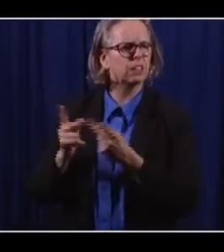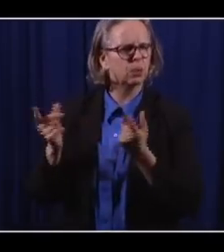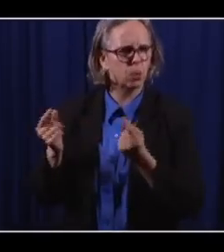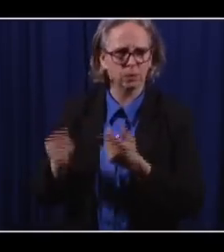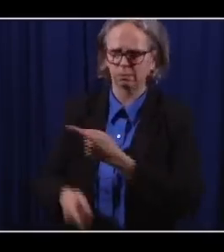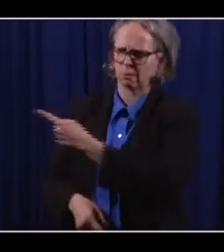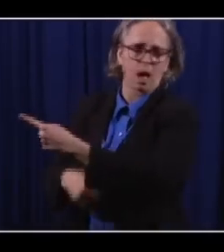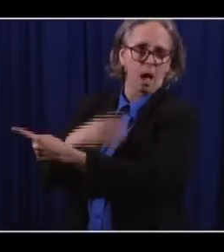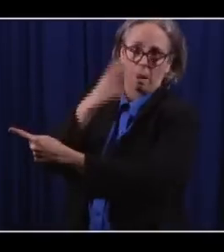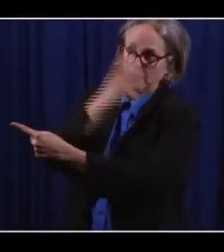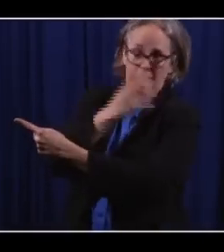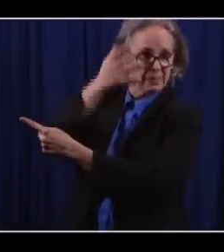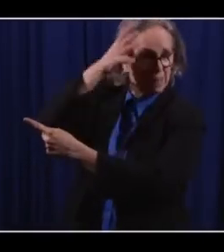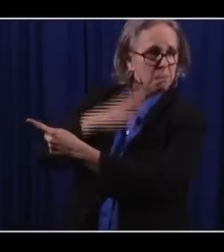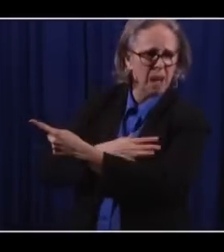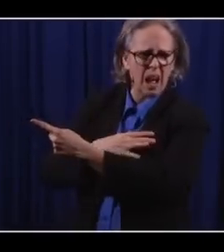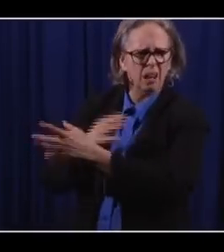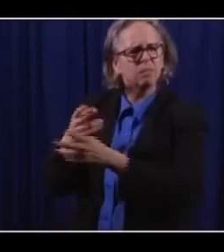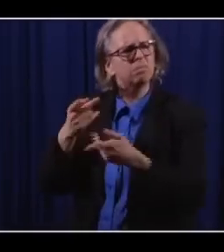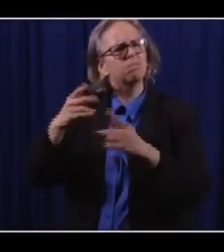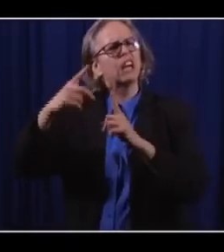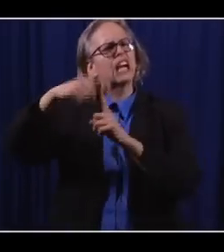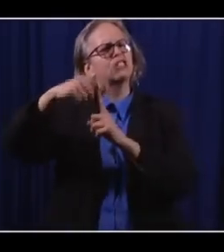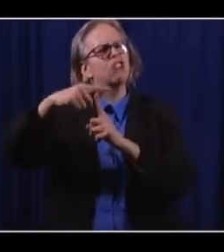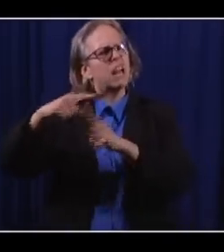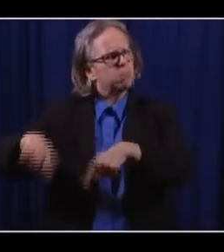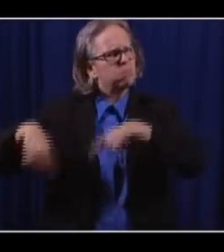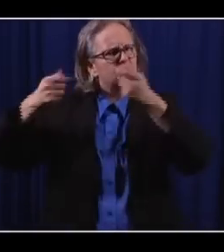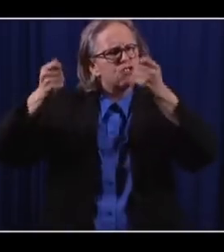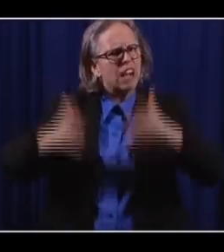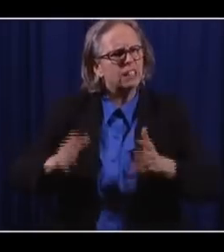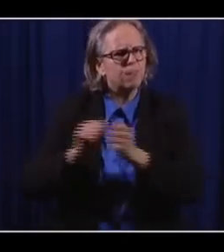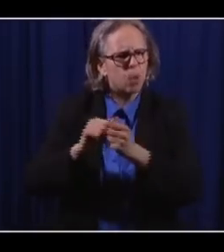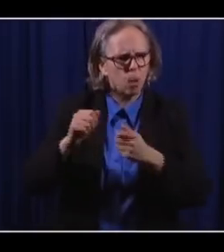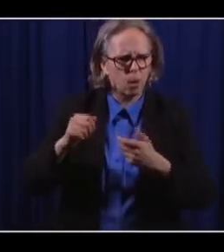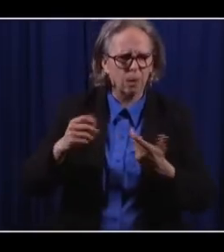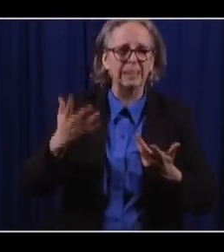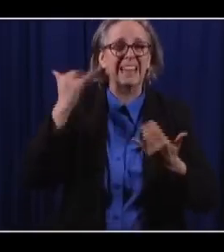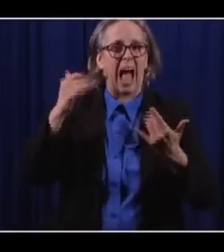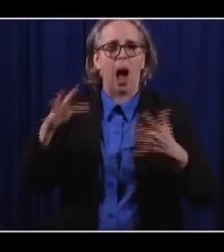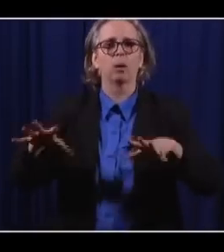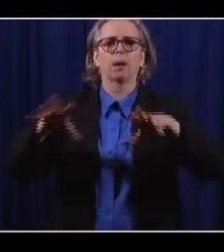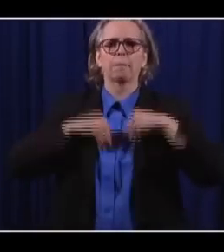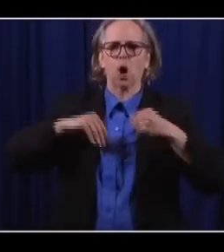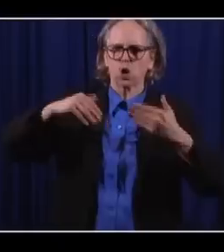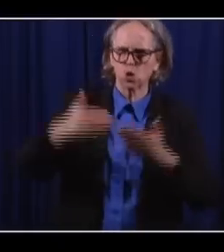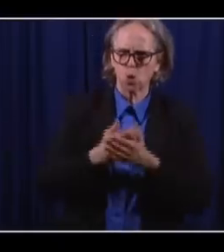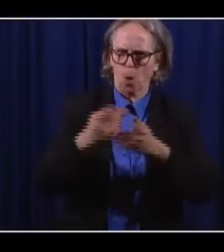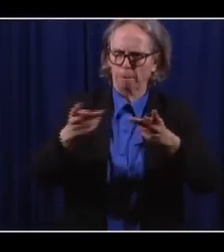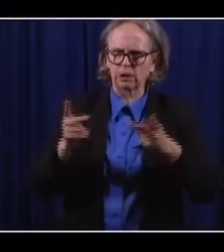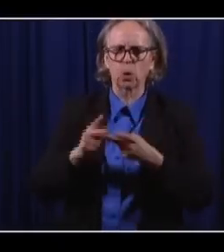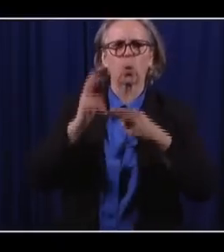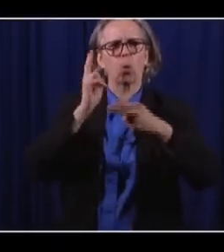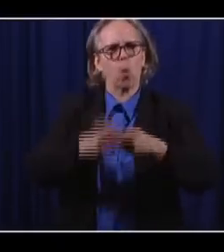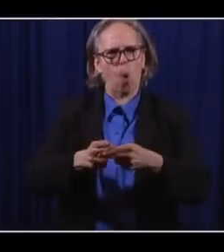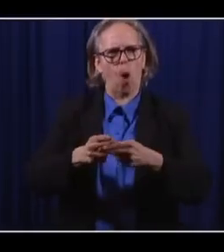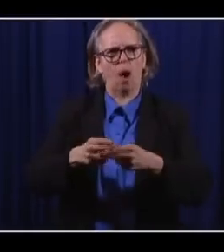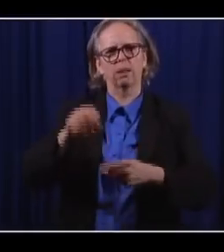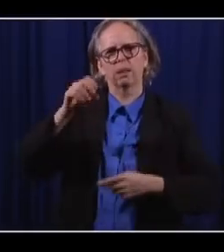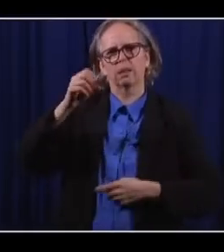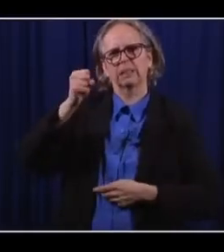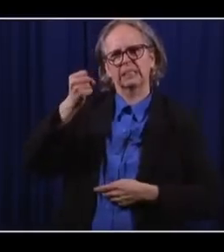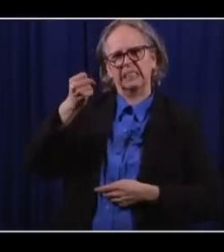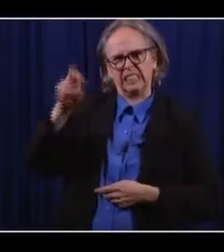new role as the department's senior deputy. And before I talk about that new role, though, I want to say how very,